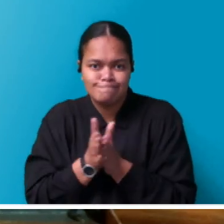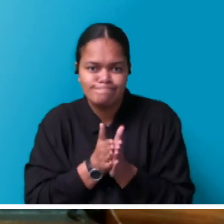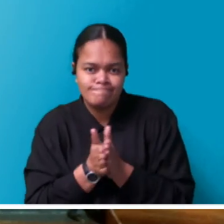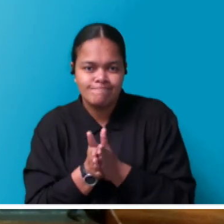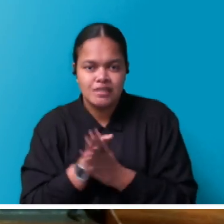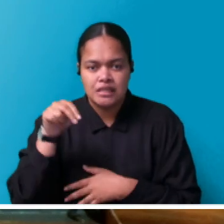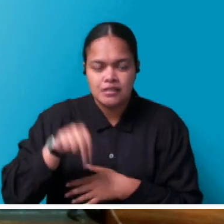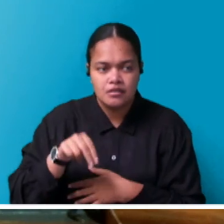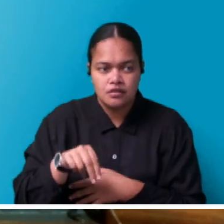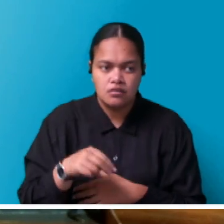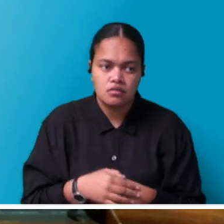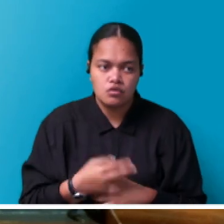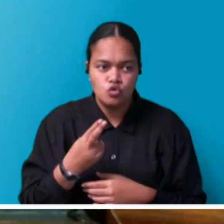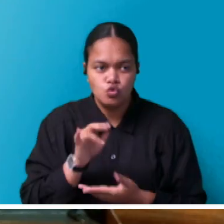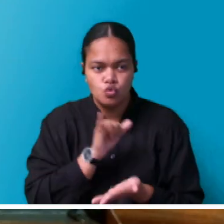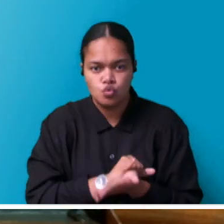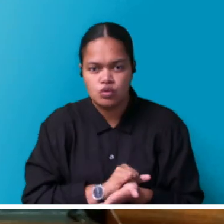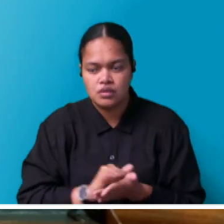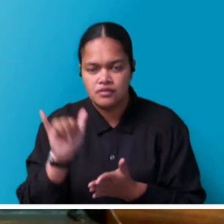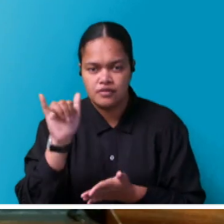to live in the now.